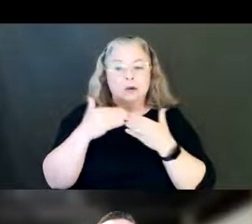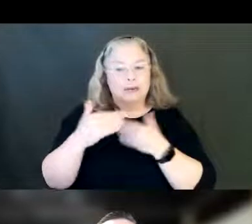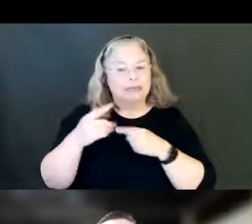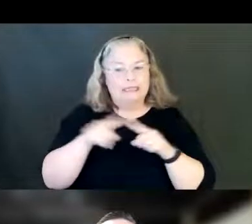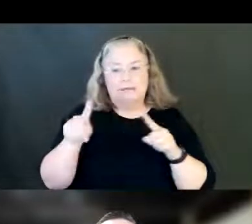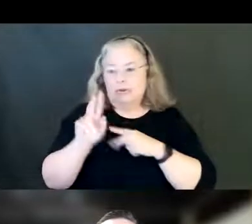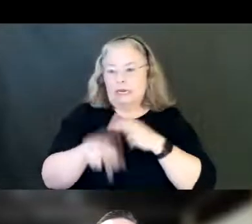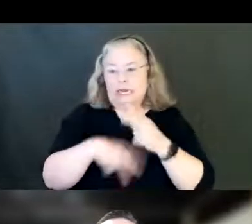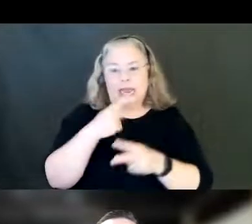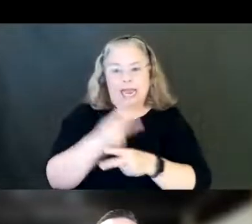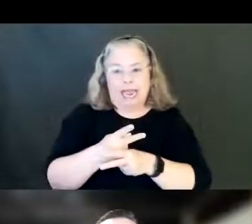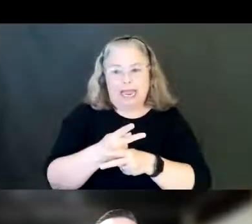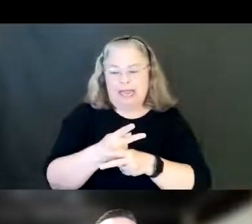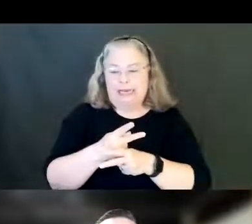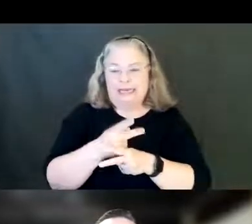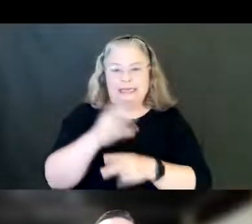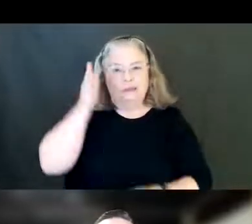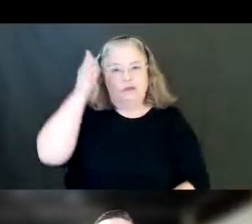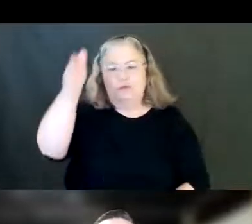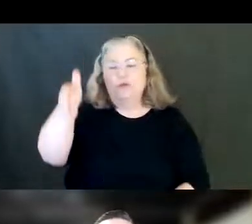kinds into the future.